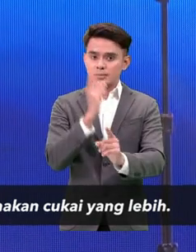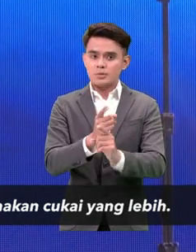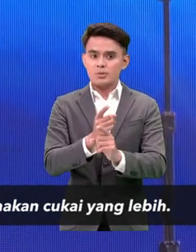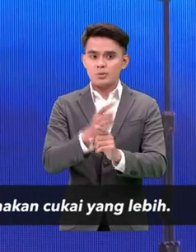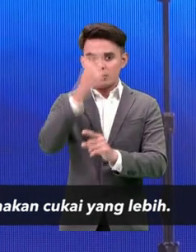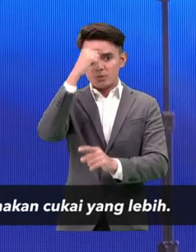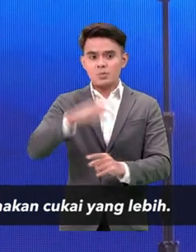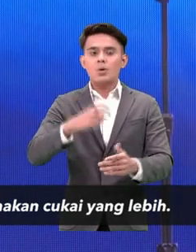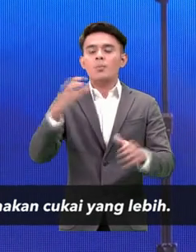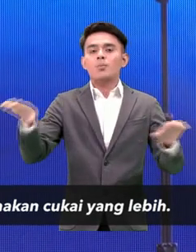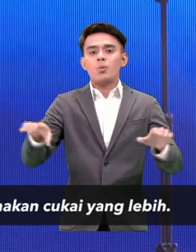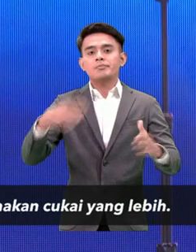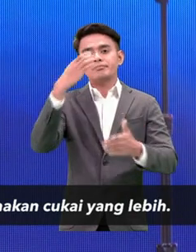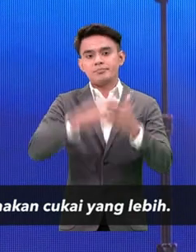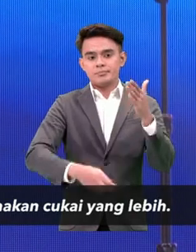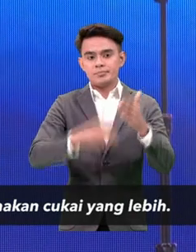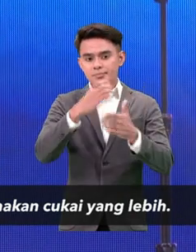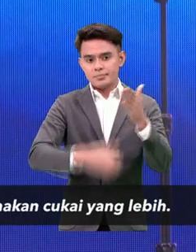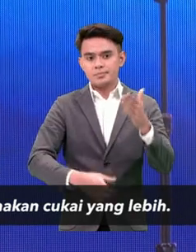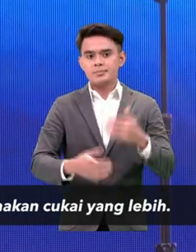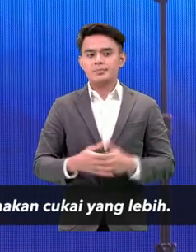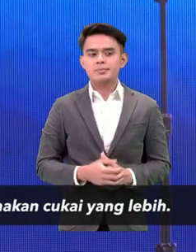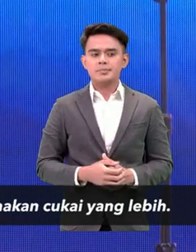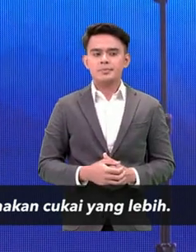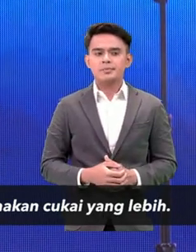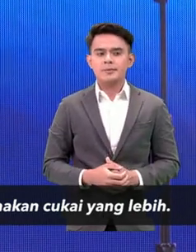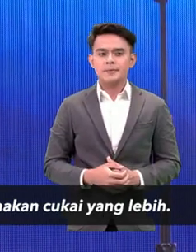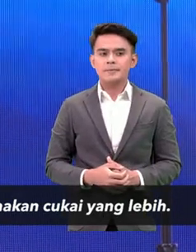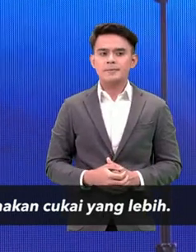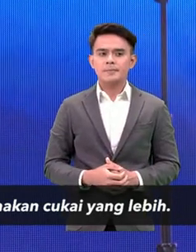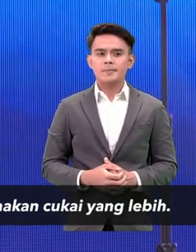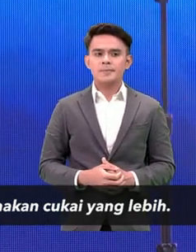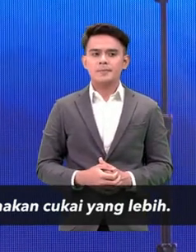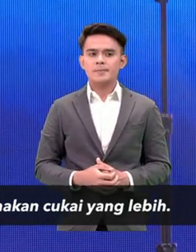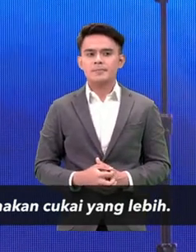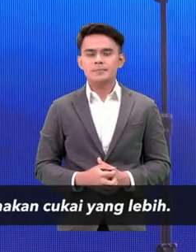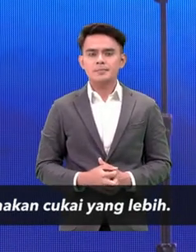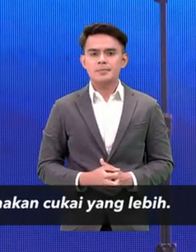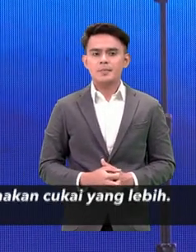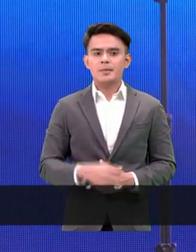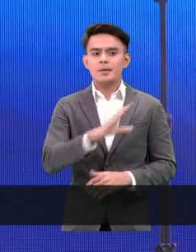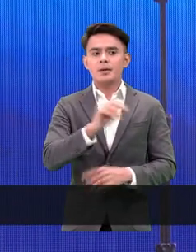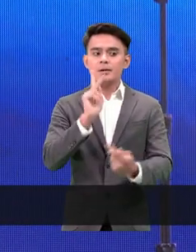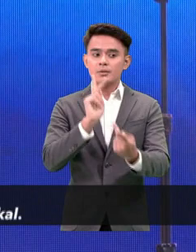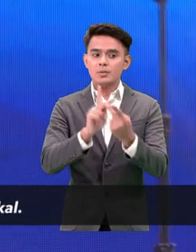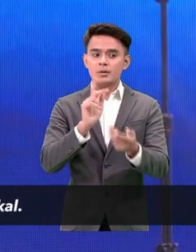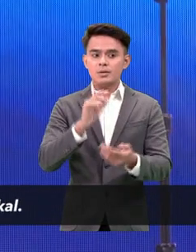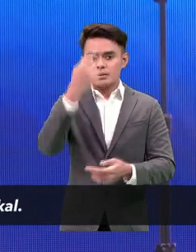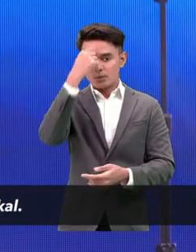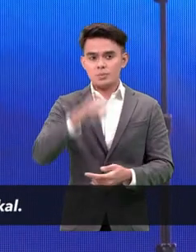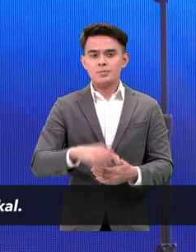tax further. Because taxation is something that is essential only if it's deemed to be so